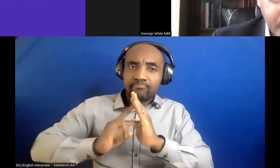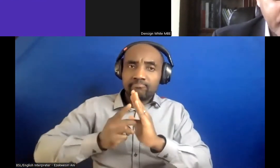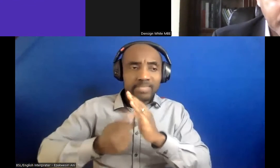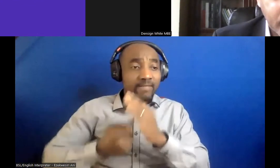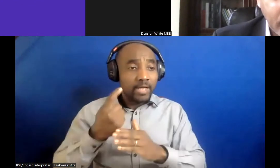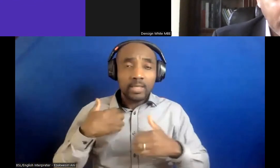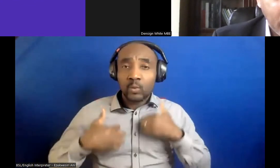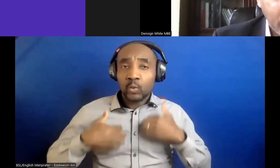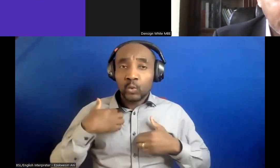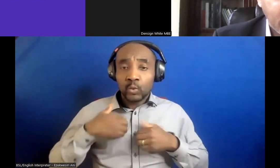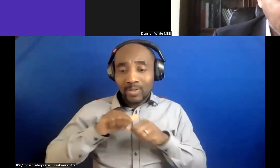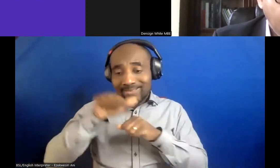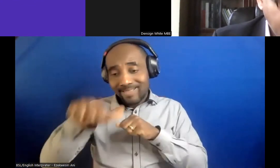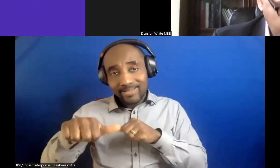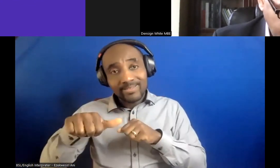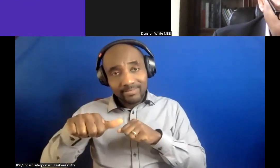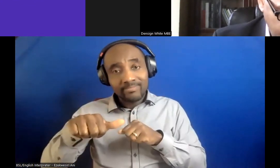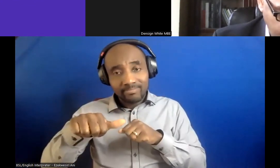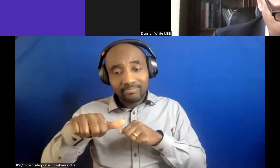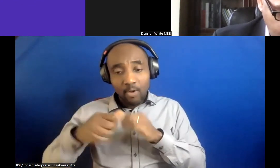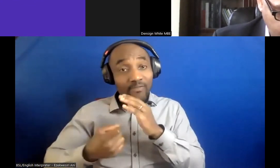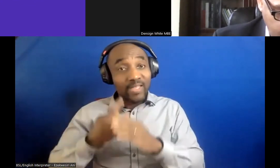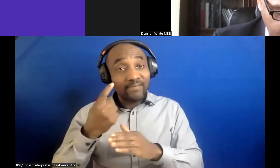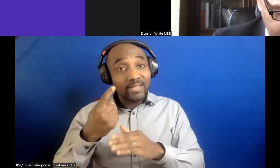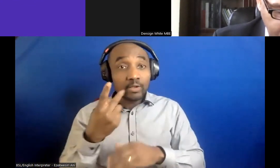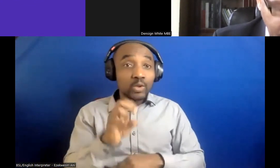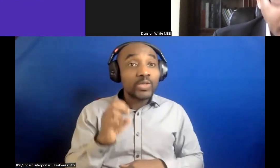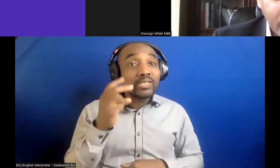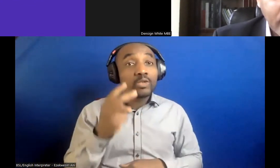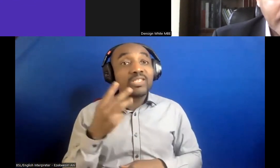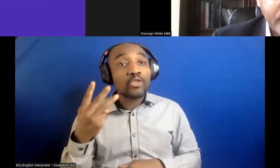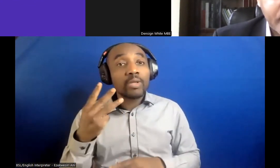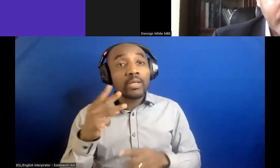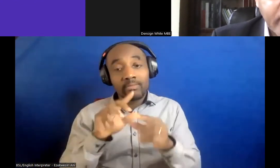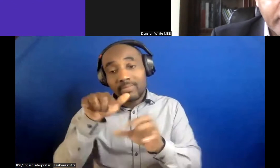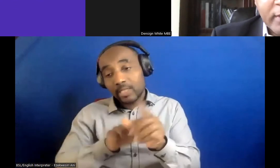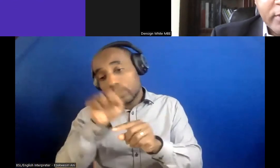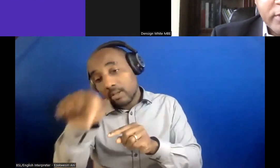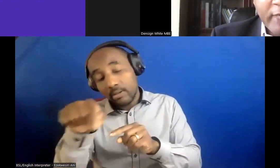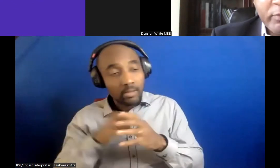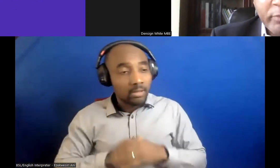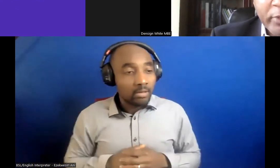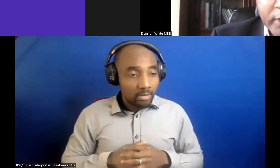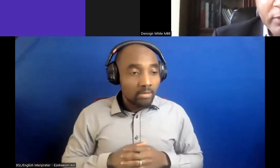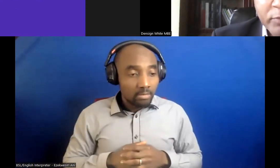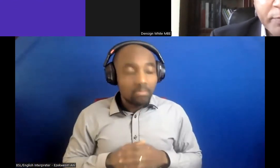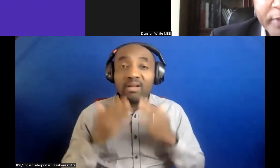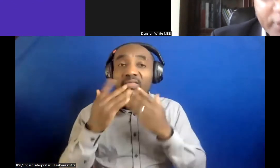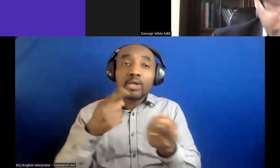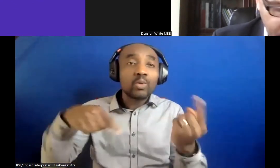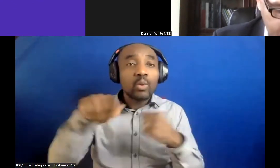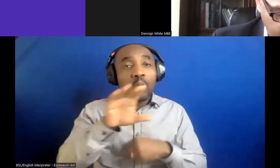next version of this event in 2023. Thanks again to everybody